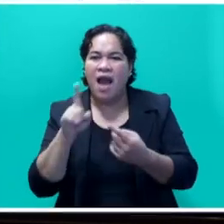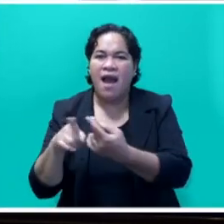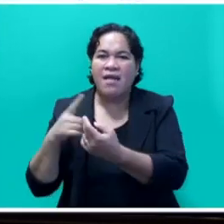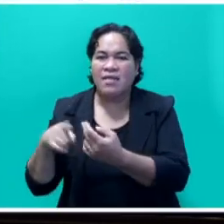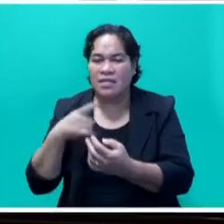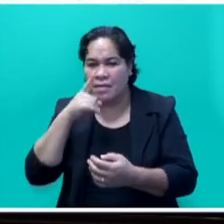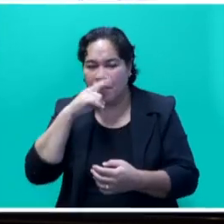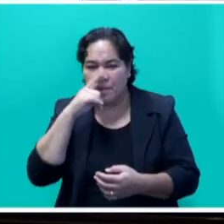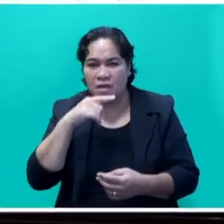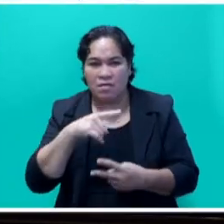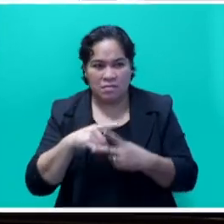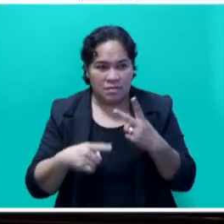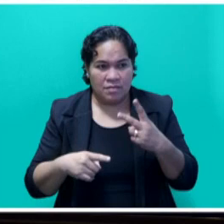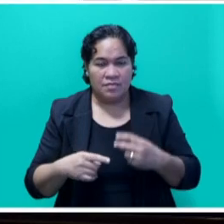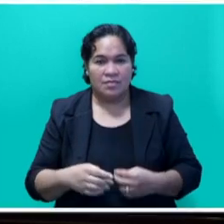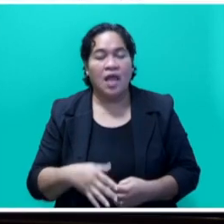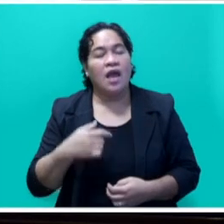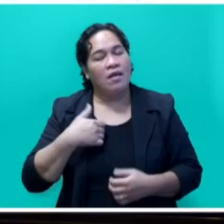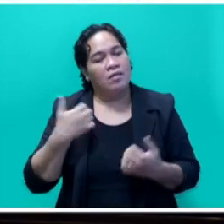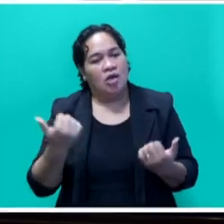tell you, I've heard so much about this.